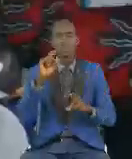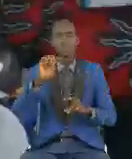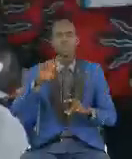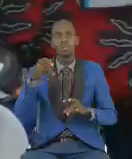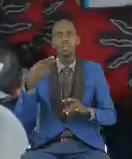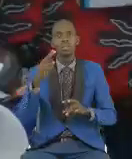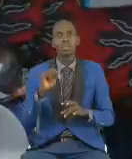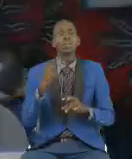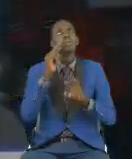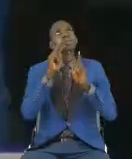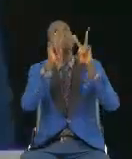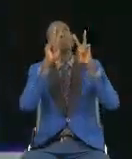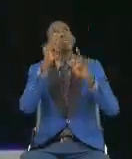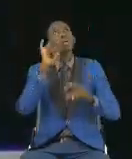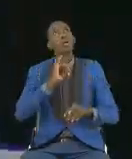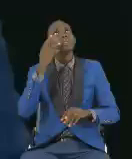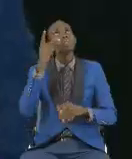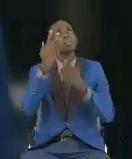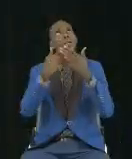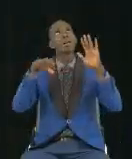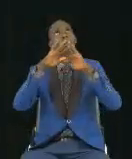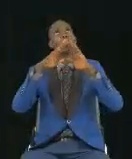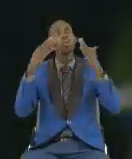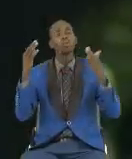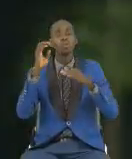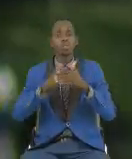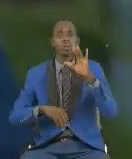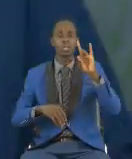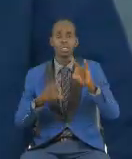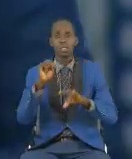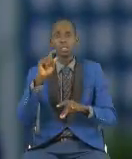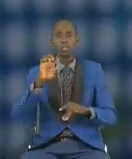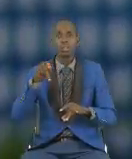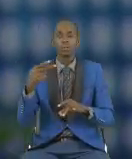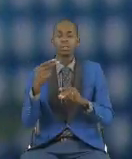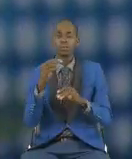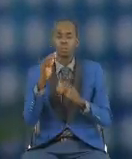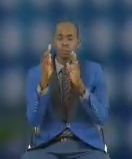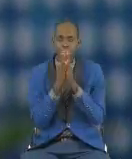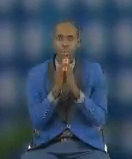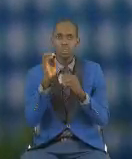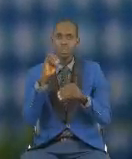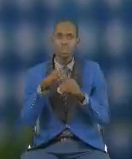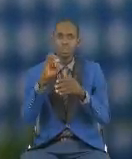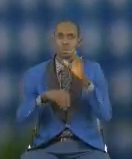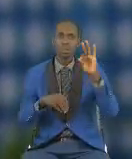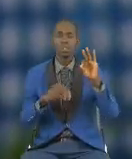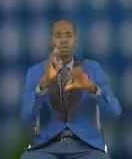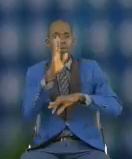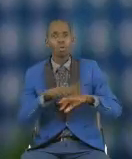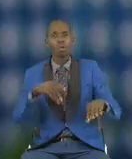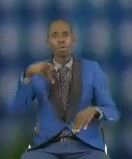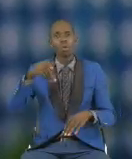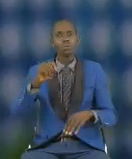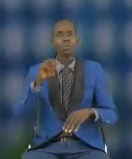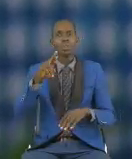see the heavens open. Chapter 8, Stephen prayed. Chapter 9, they called Peter to the house where Dorcas had